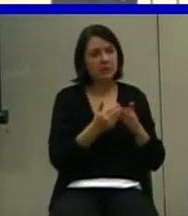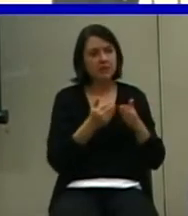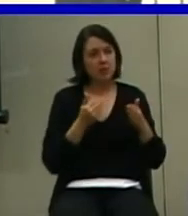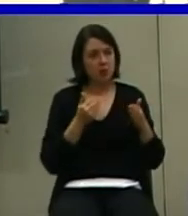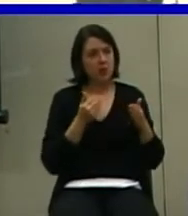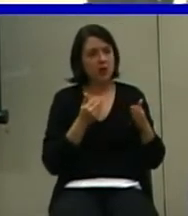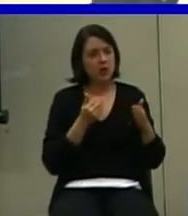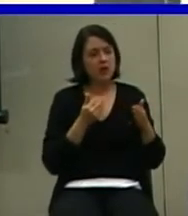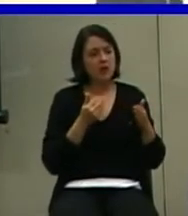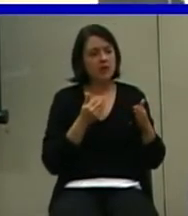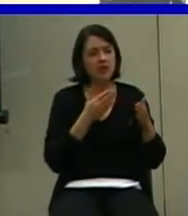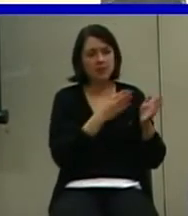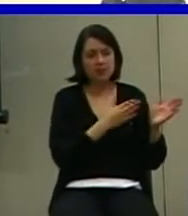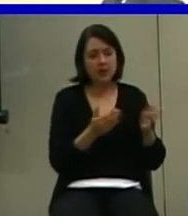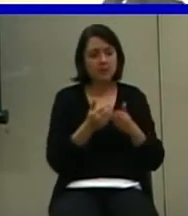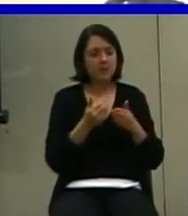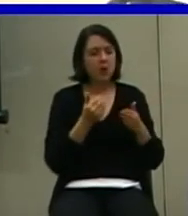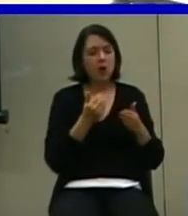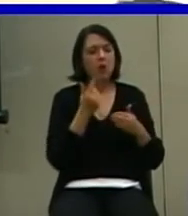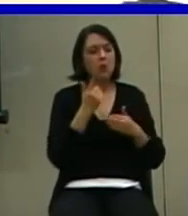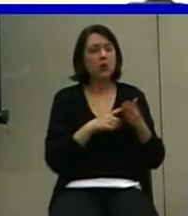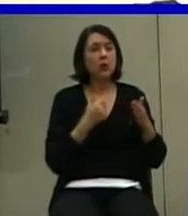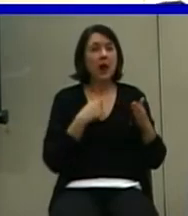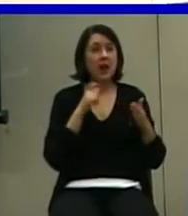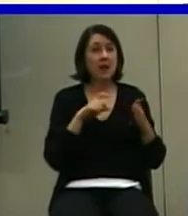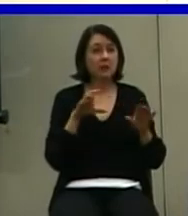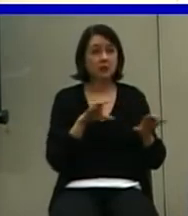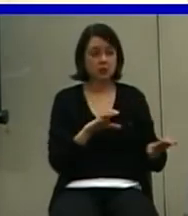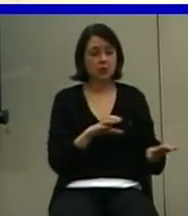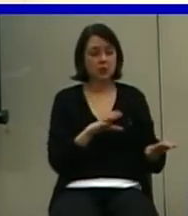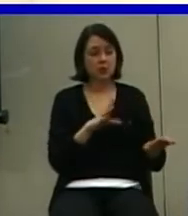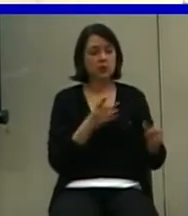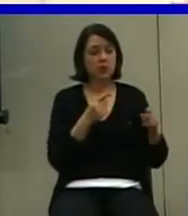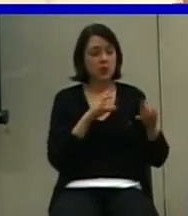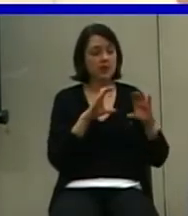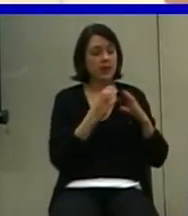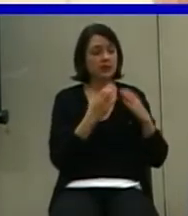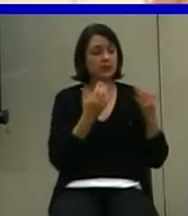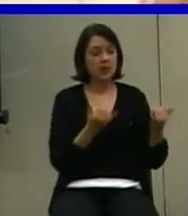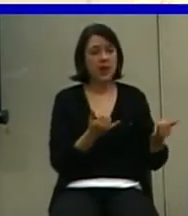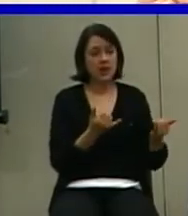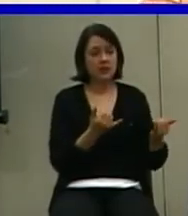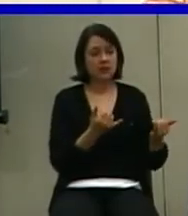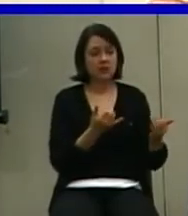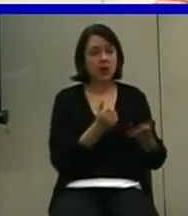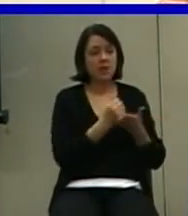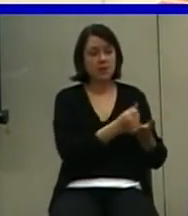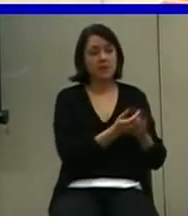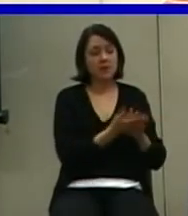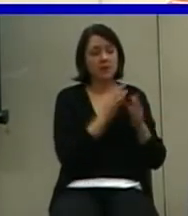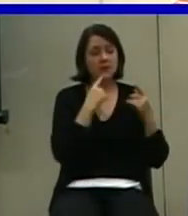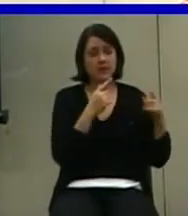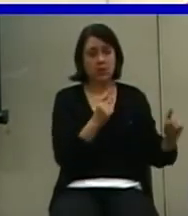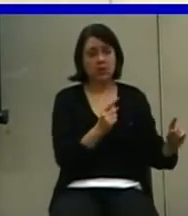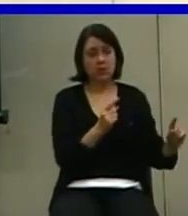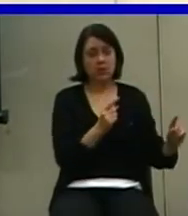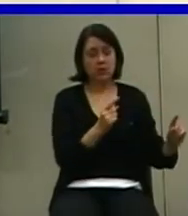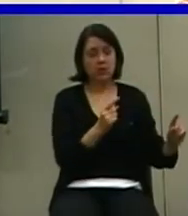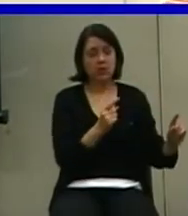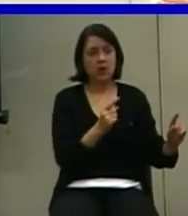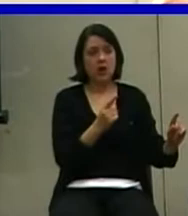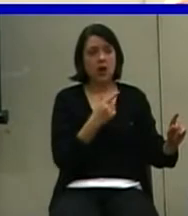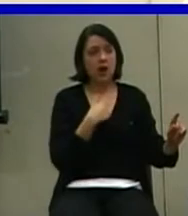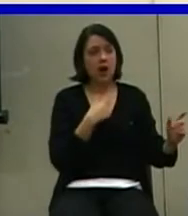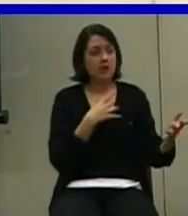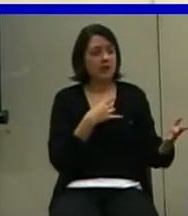They've thought out ahead of time, what do I have to do in class today to make my kids be successful with that? In other words, I